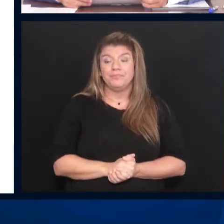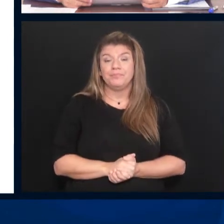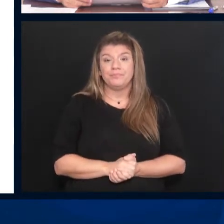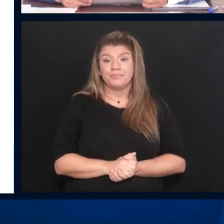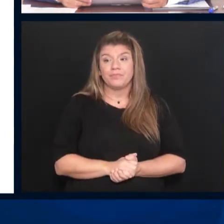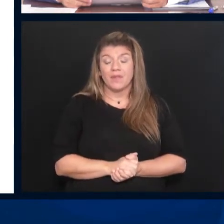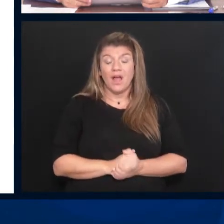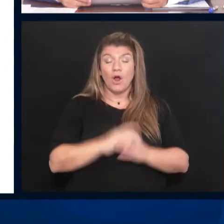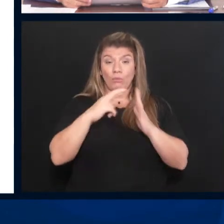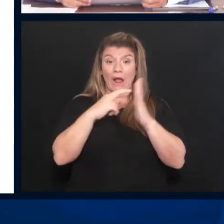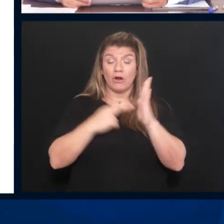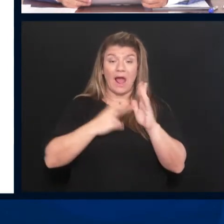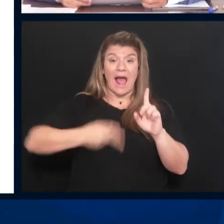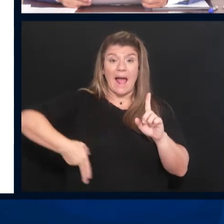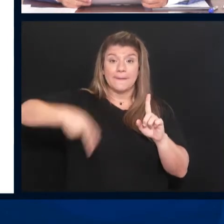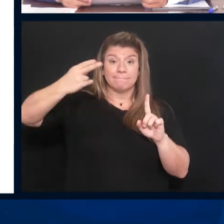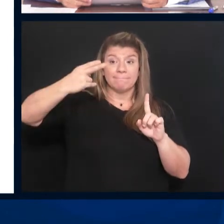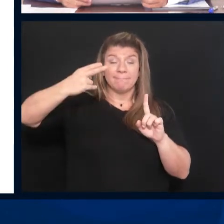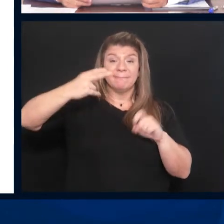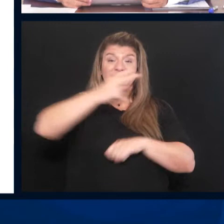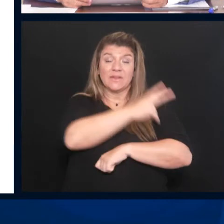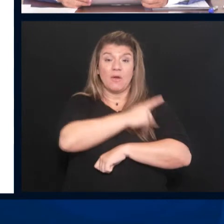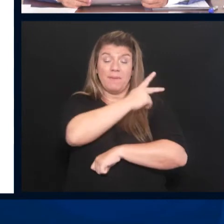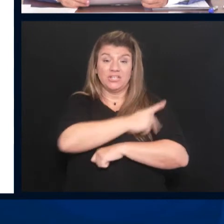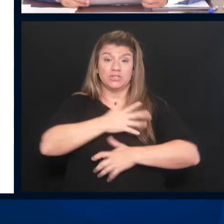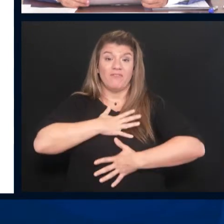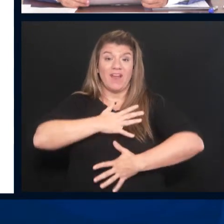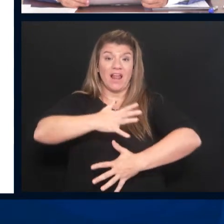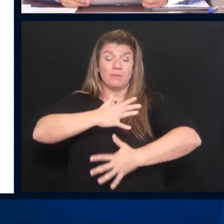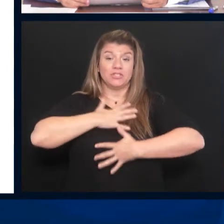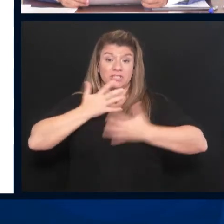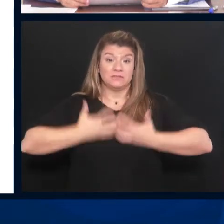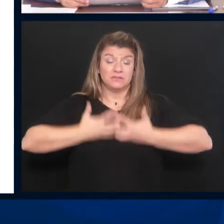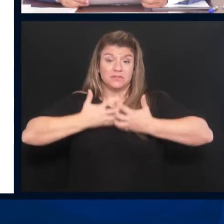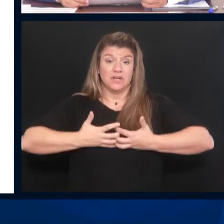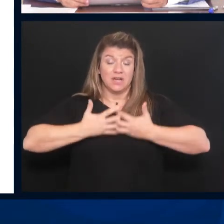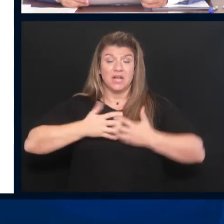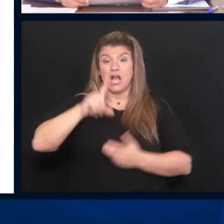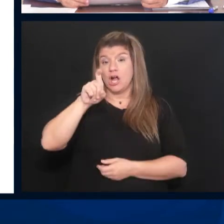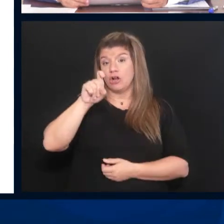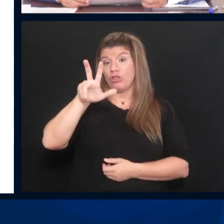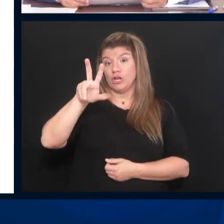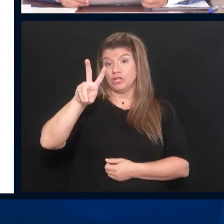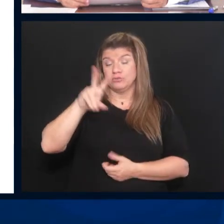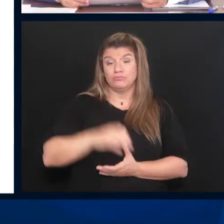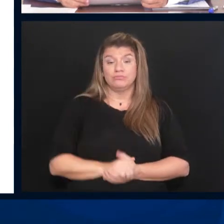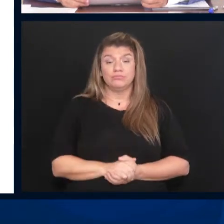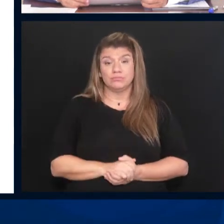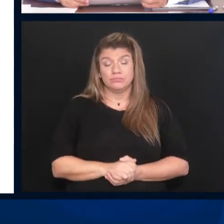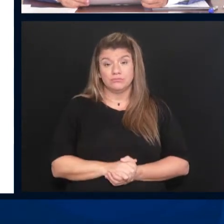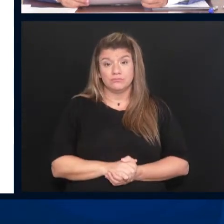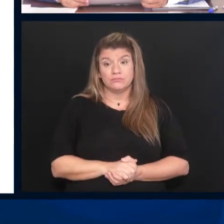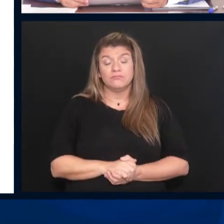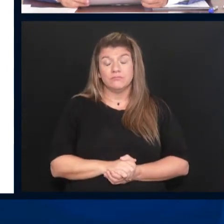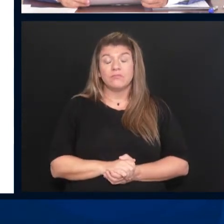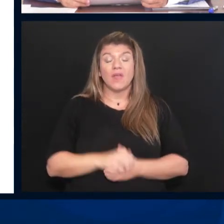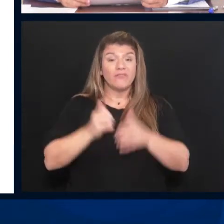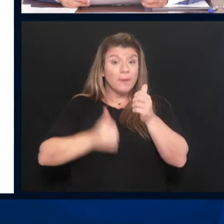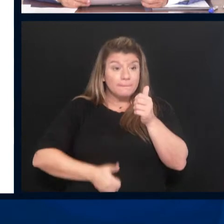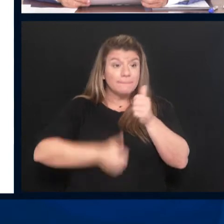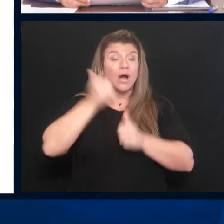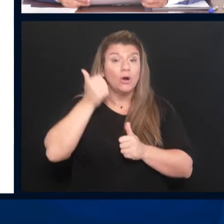All-time record high of patients on a ventilator, 132. For the most